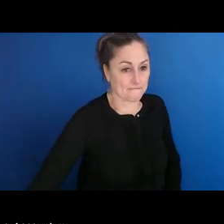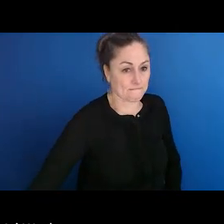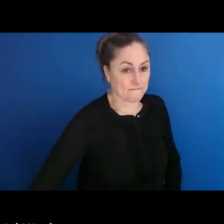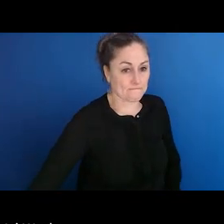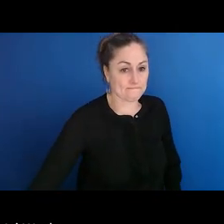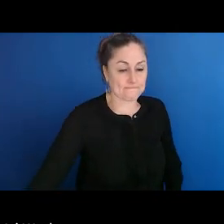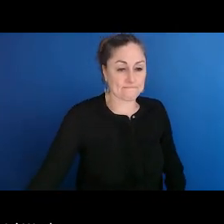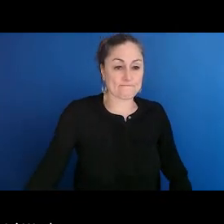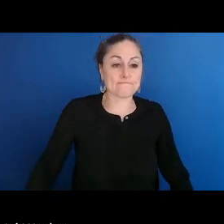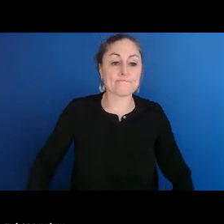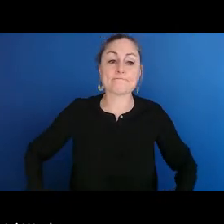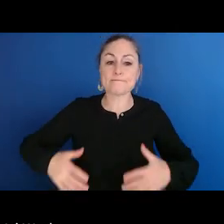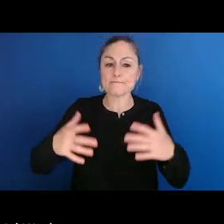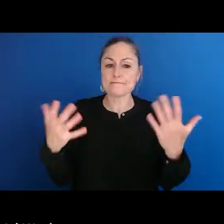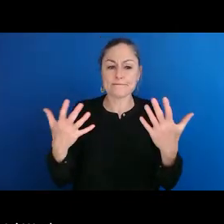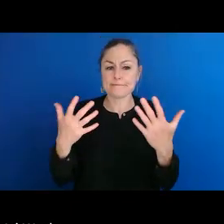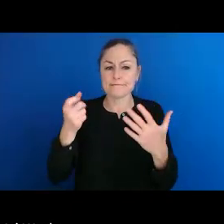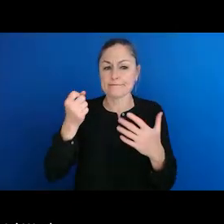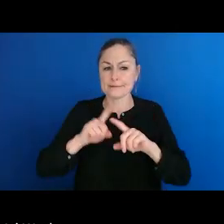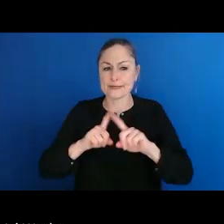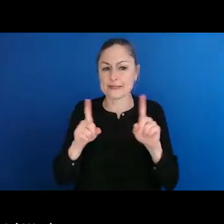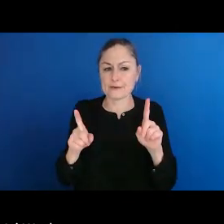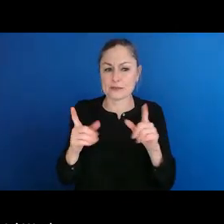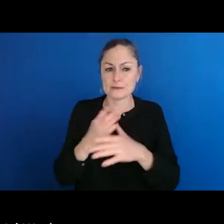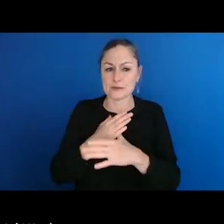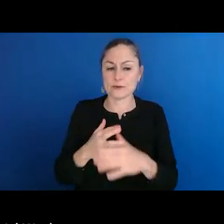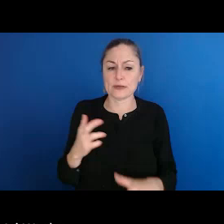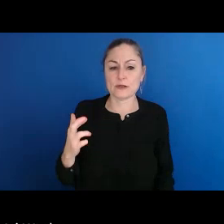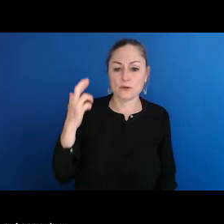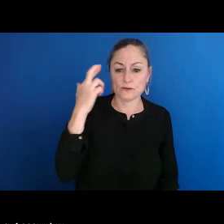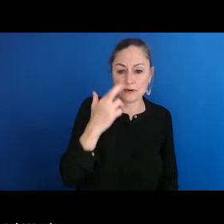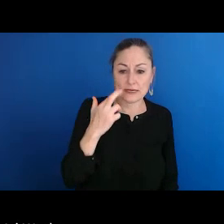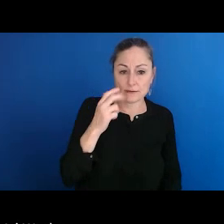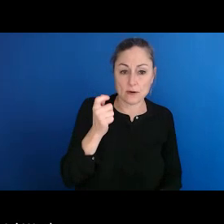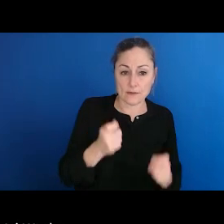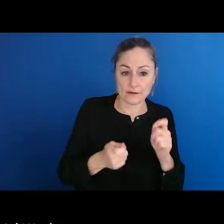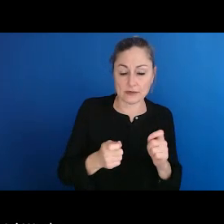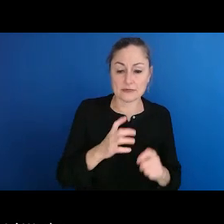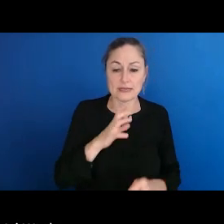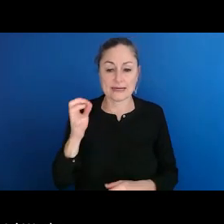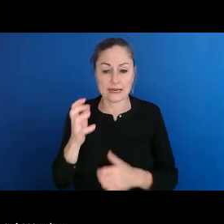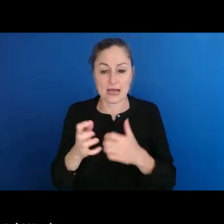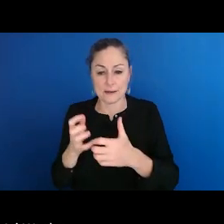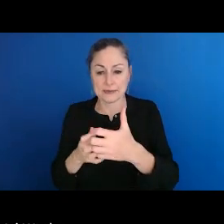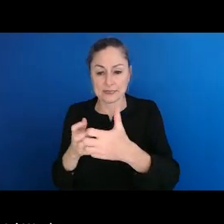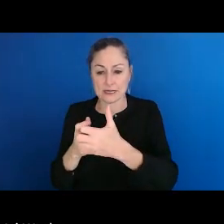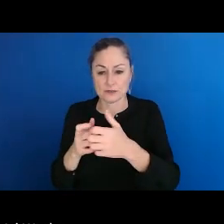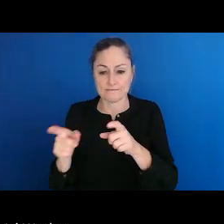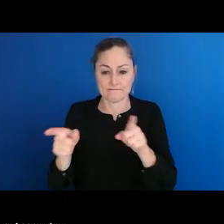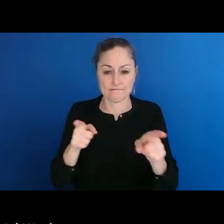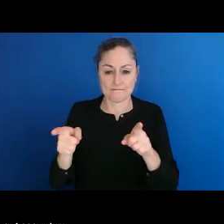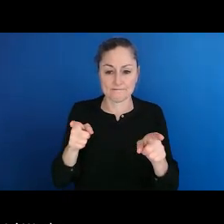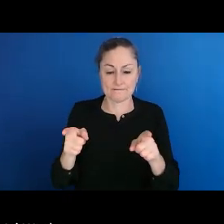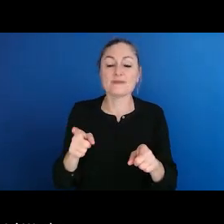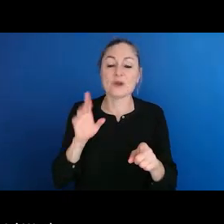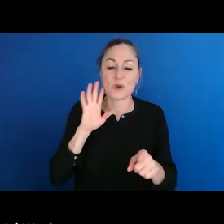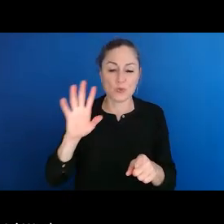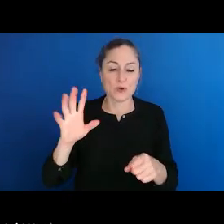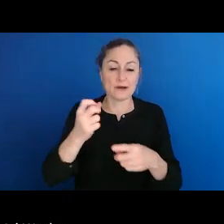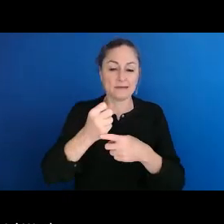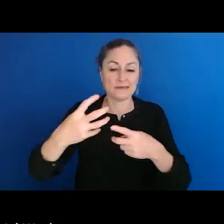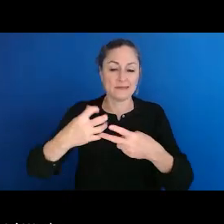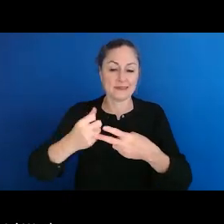All right, so what's the difference between reasonable modifications and accommodations? We're going to go into that, but while I do that, I'd